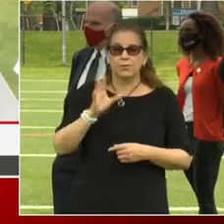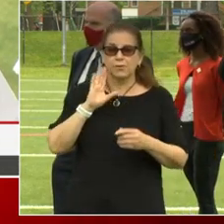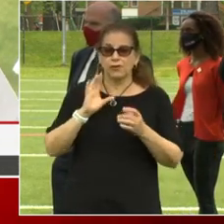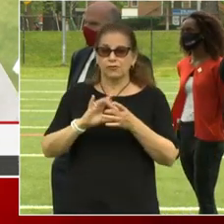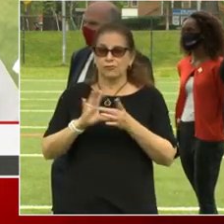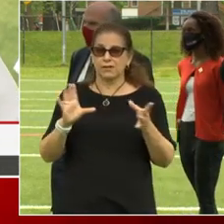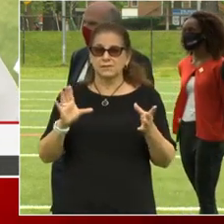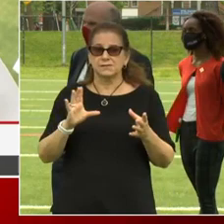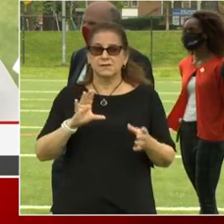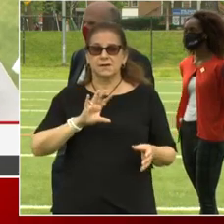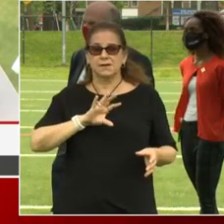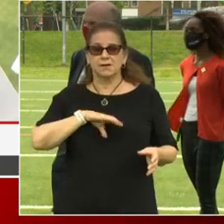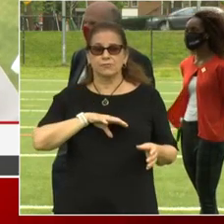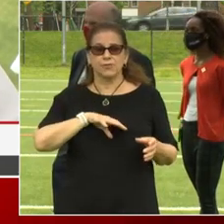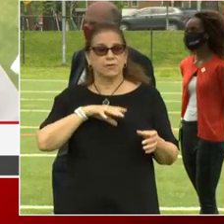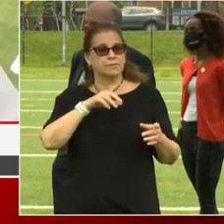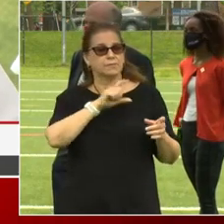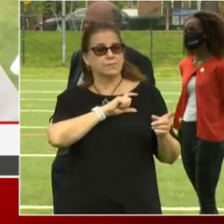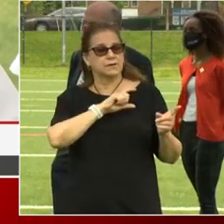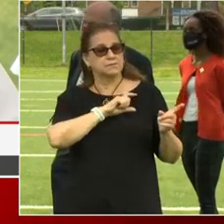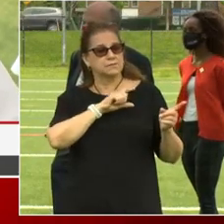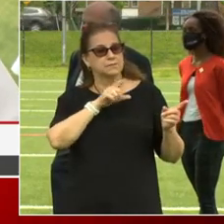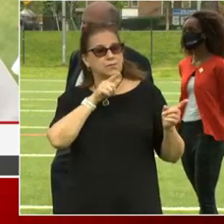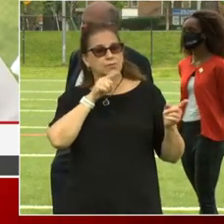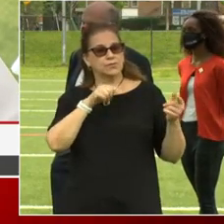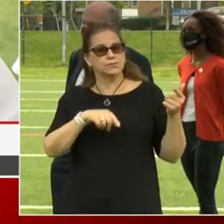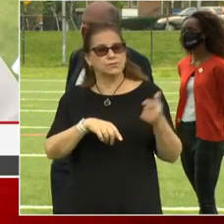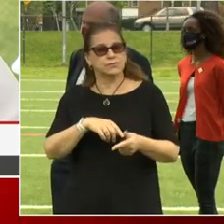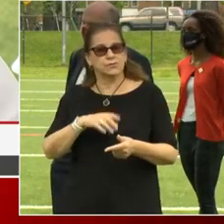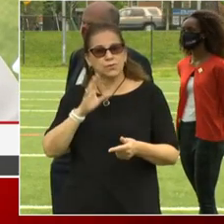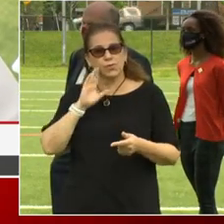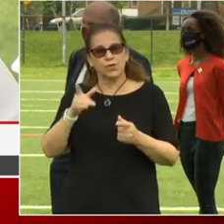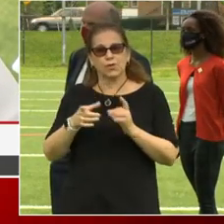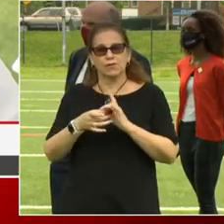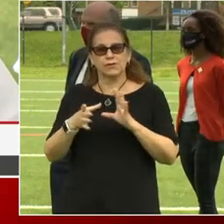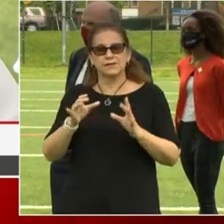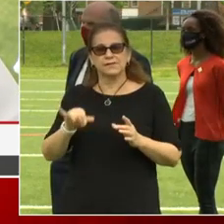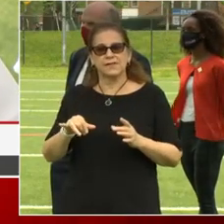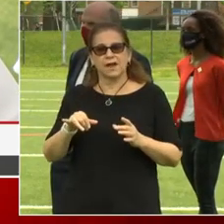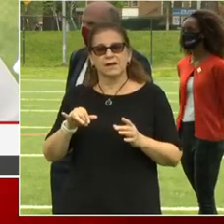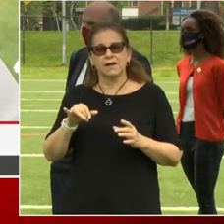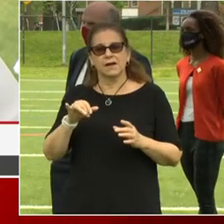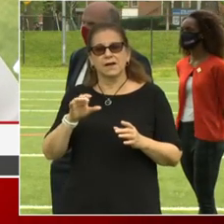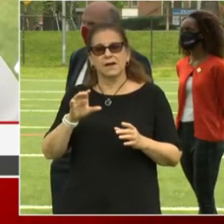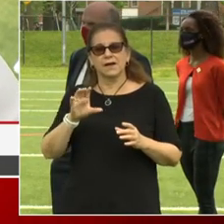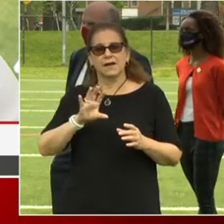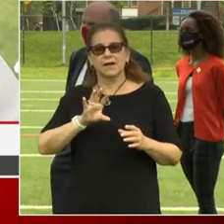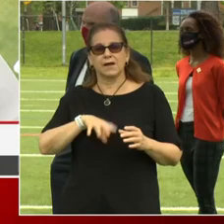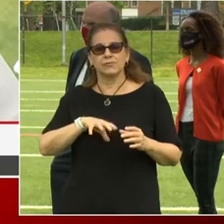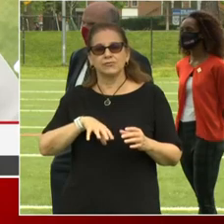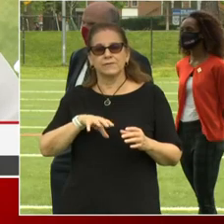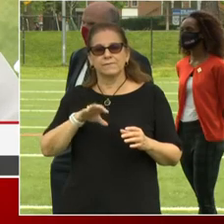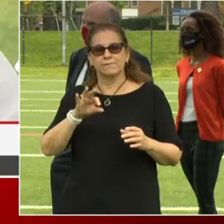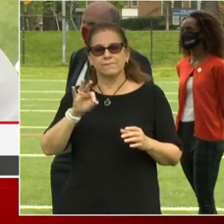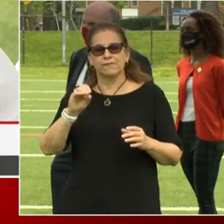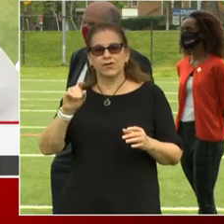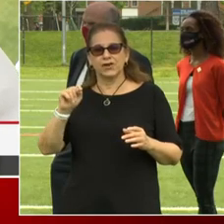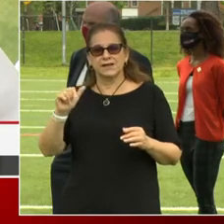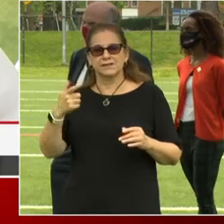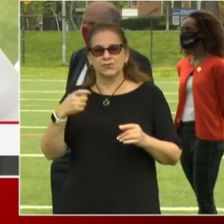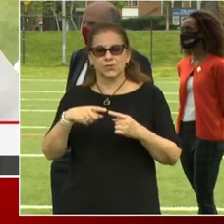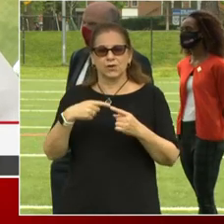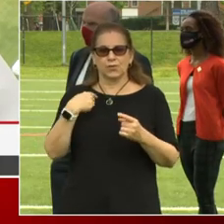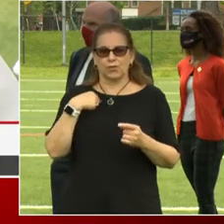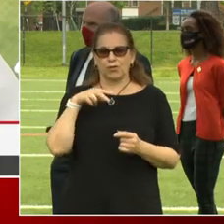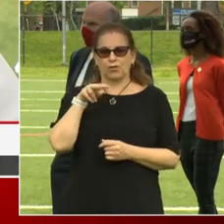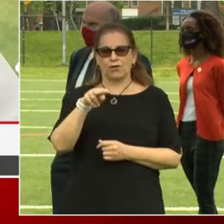camera from the officer who fired the shot, but will you release the body-worn camera from the second officer who was in the room? Because when we look at that